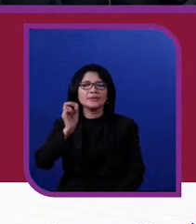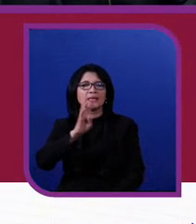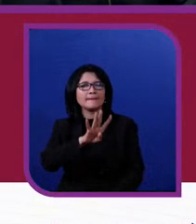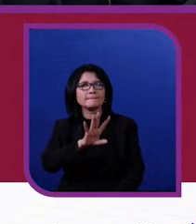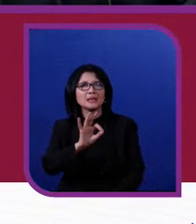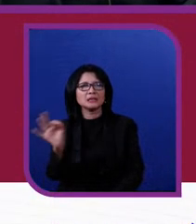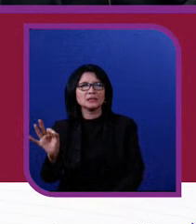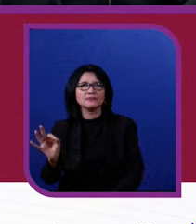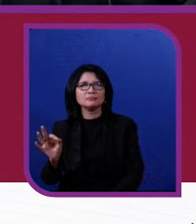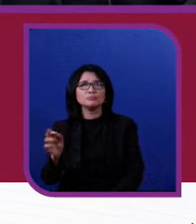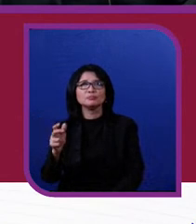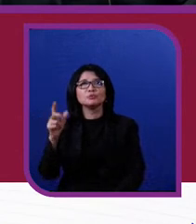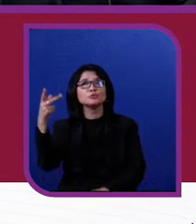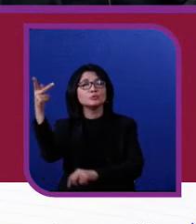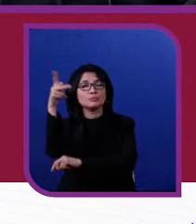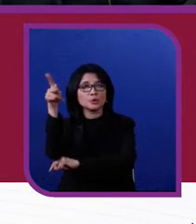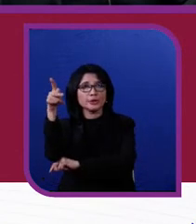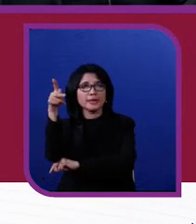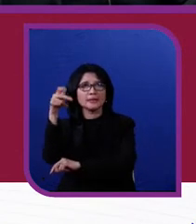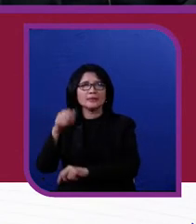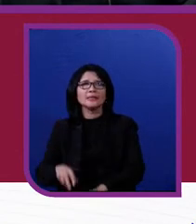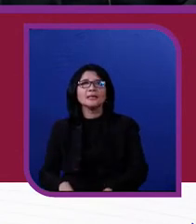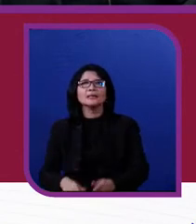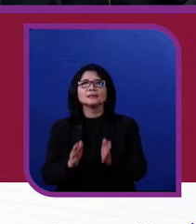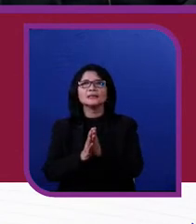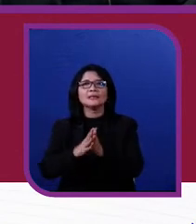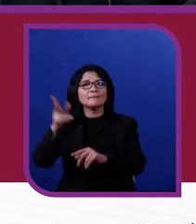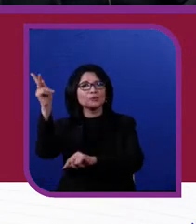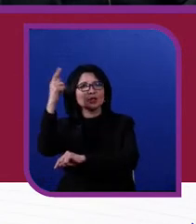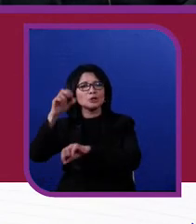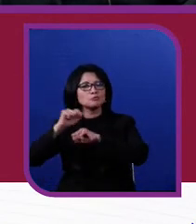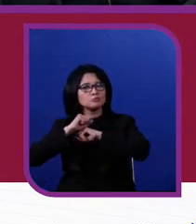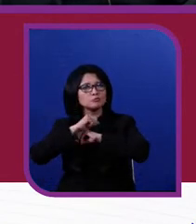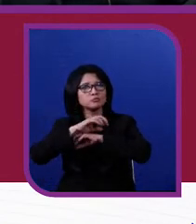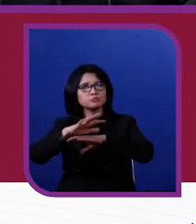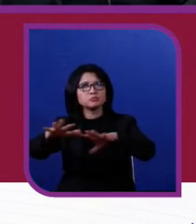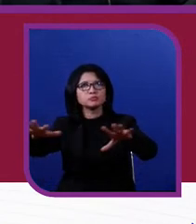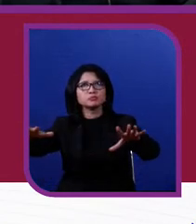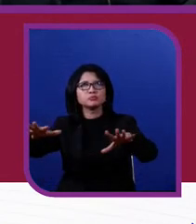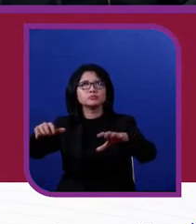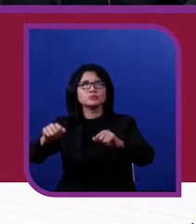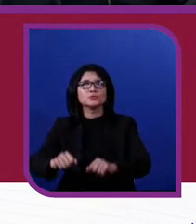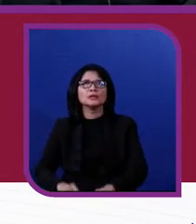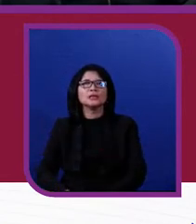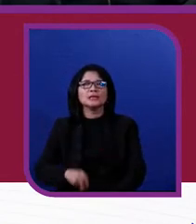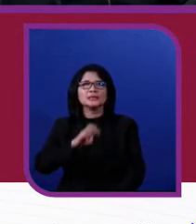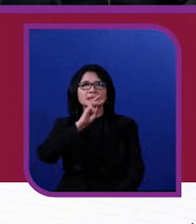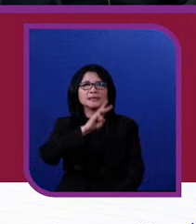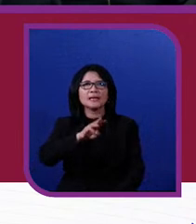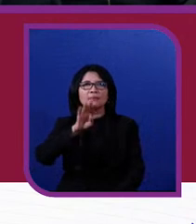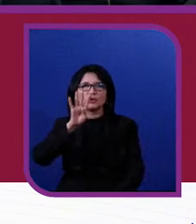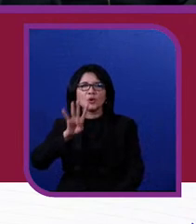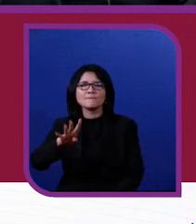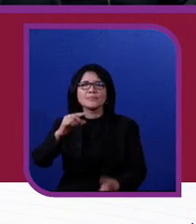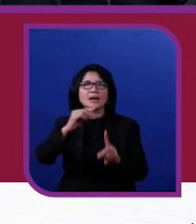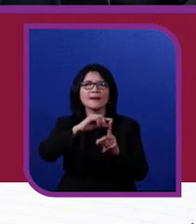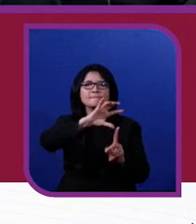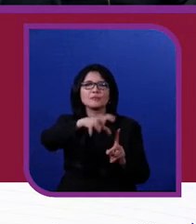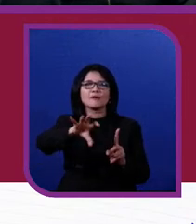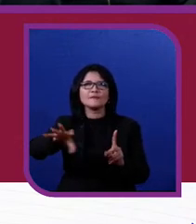n d'project spread out ant4 provinces and we